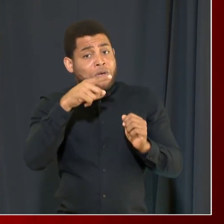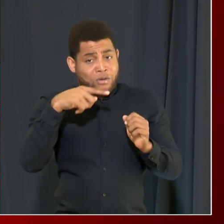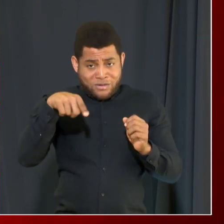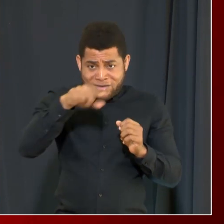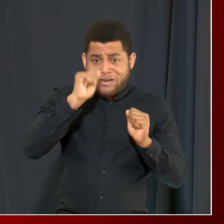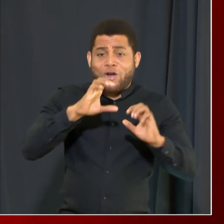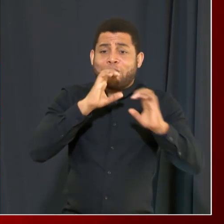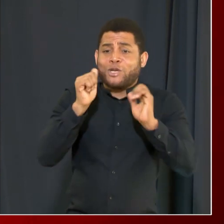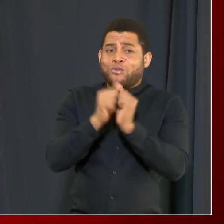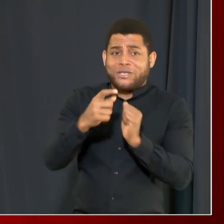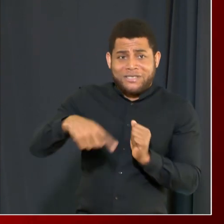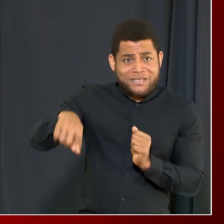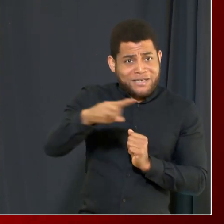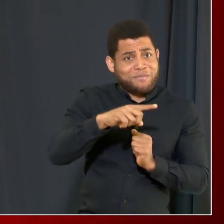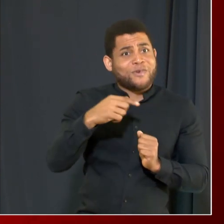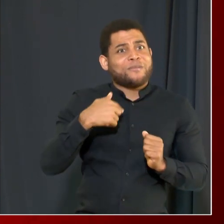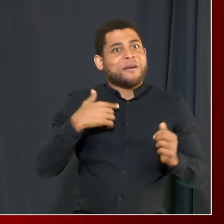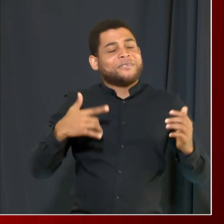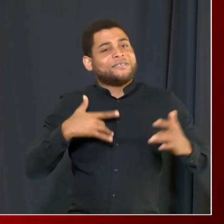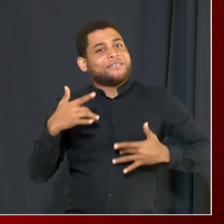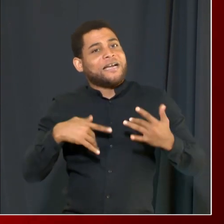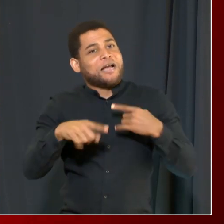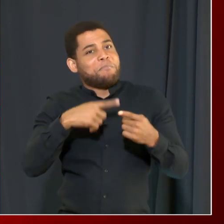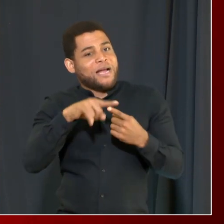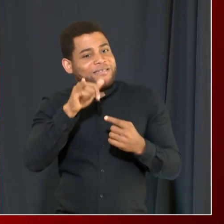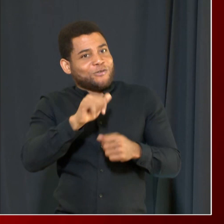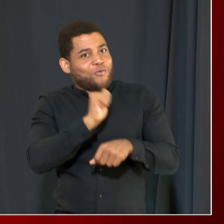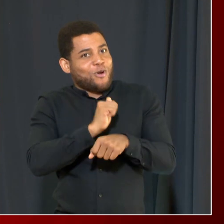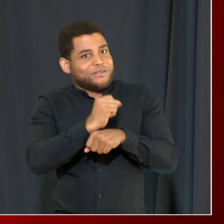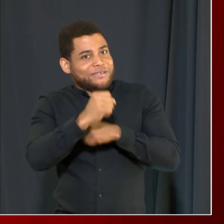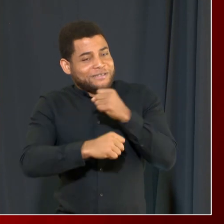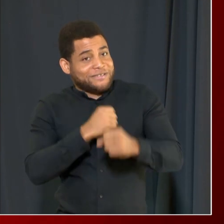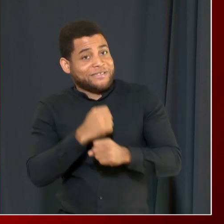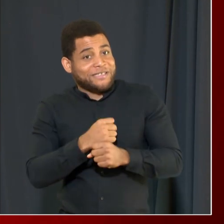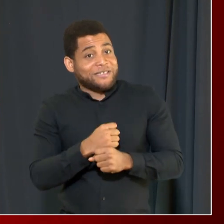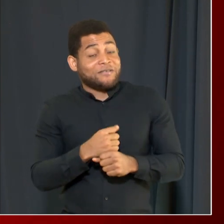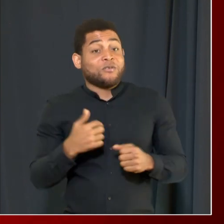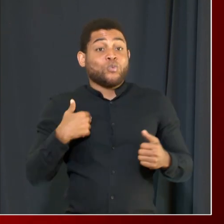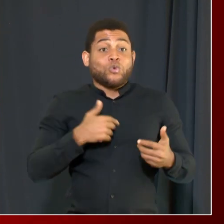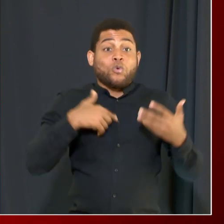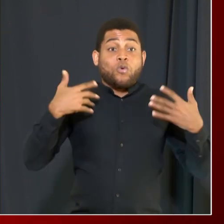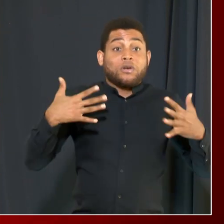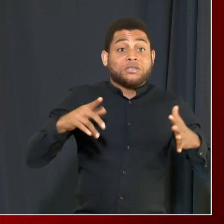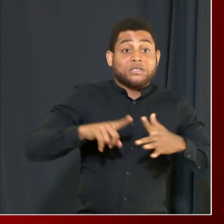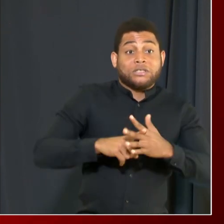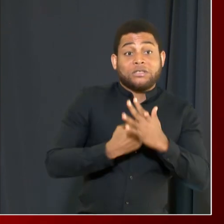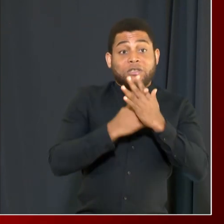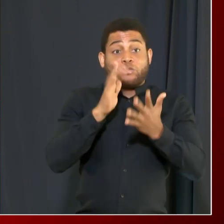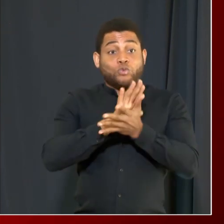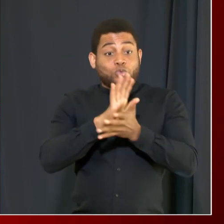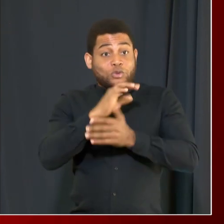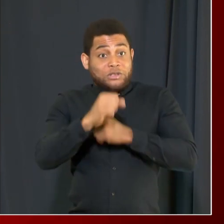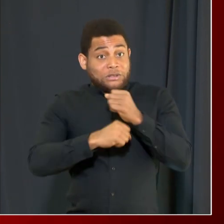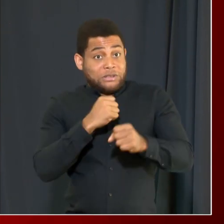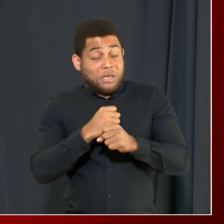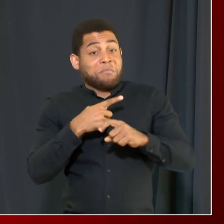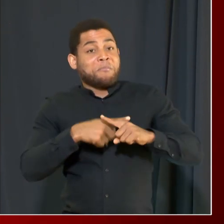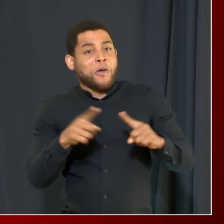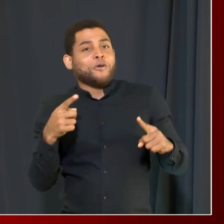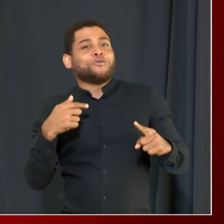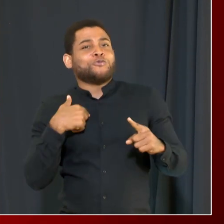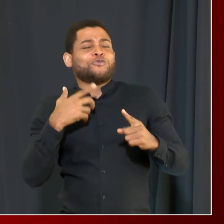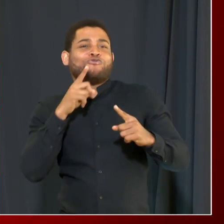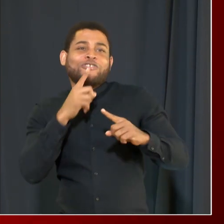that work that's been ongoing this year, and that we've already started the school year, but really are ramping up for October 1 for a